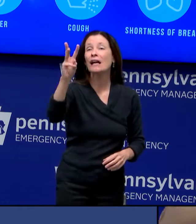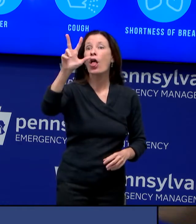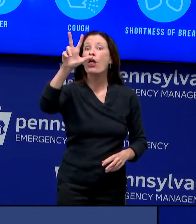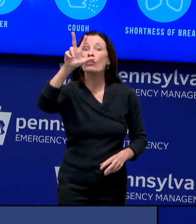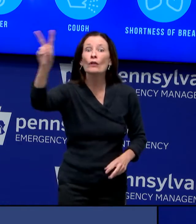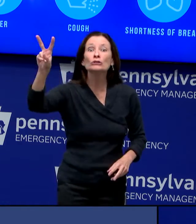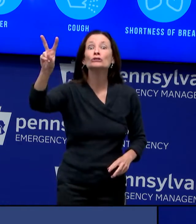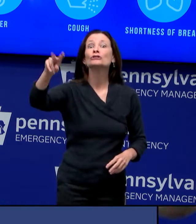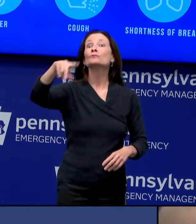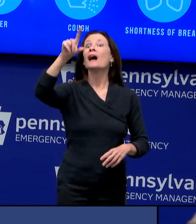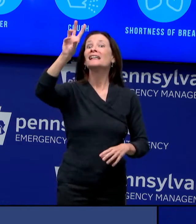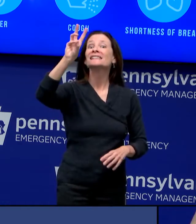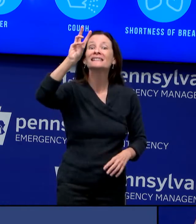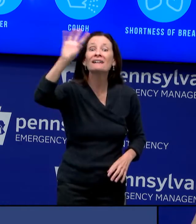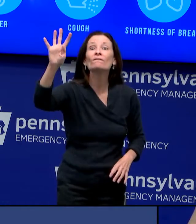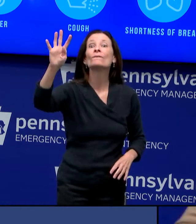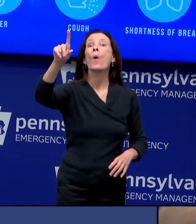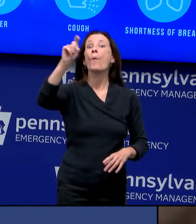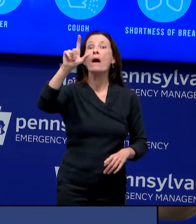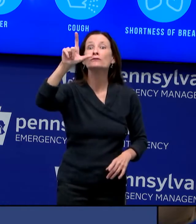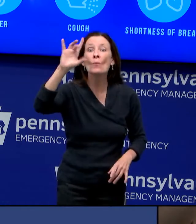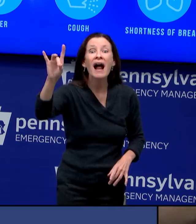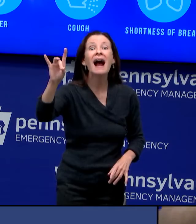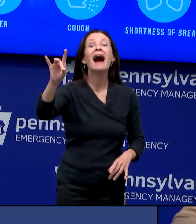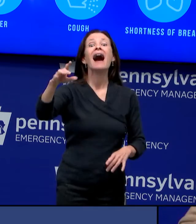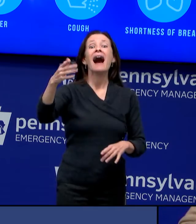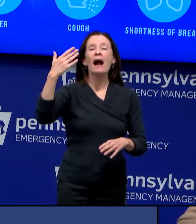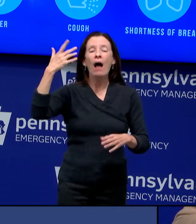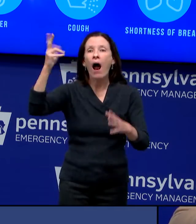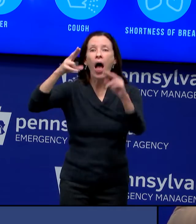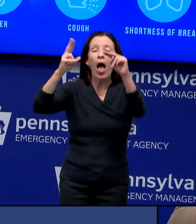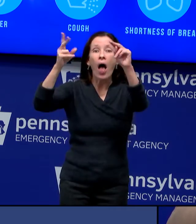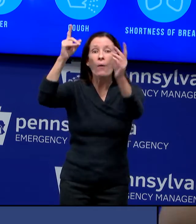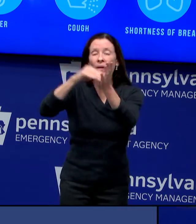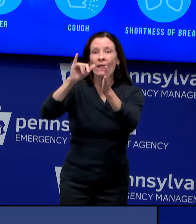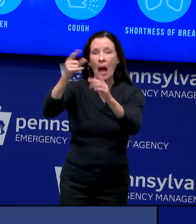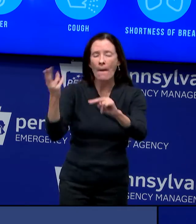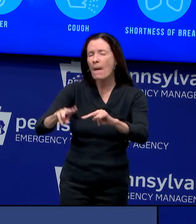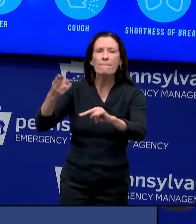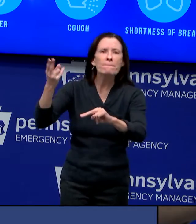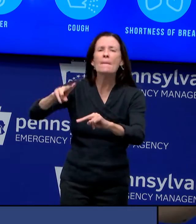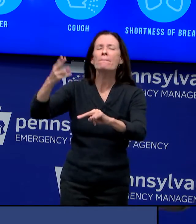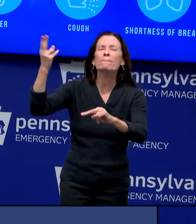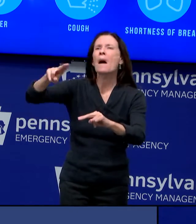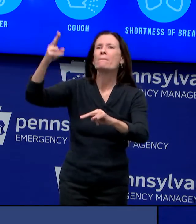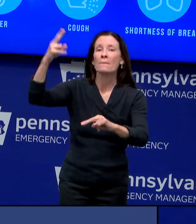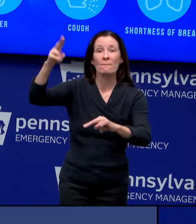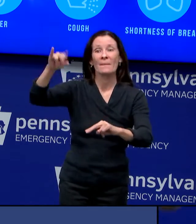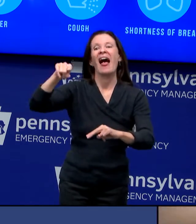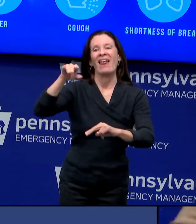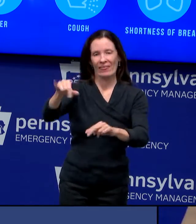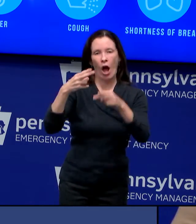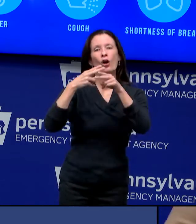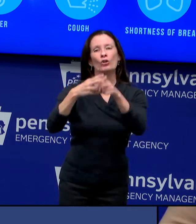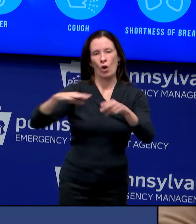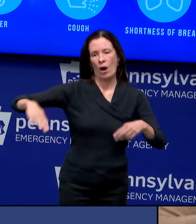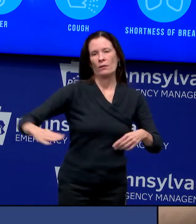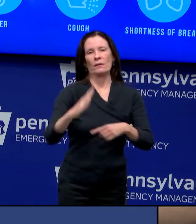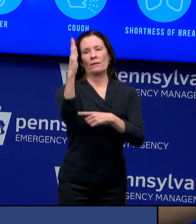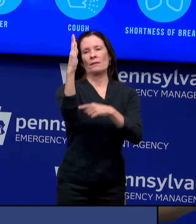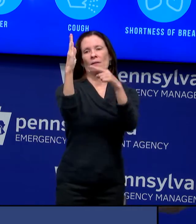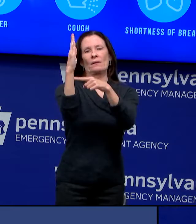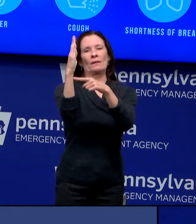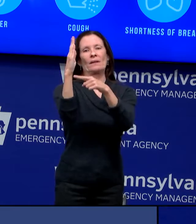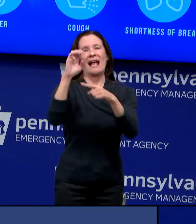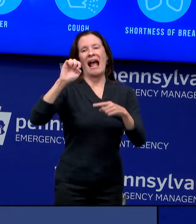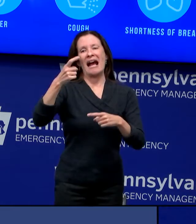cases, to 64 cases, if you had 1,000 cases, then in 3 days you'd have 2,000 cases, and you can see rapidly how